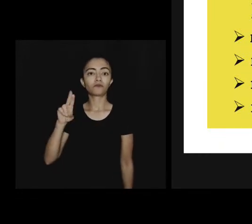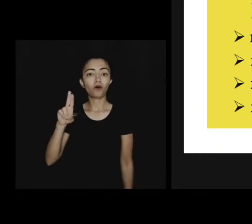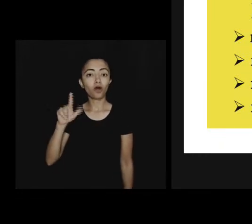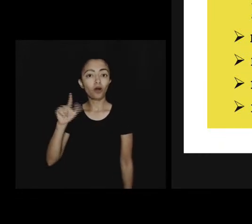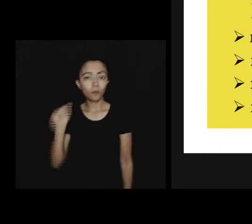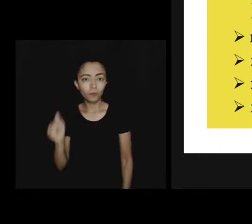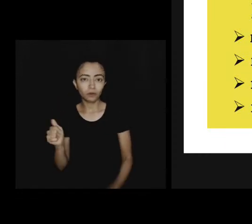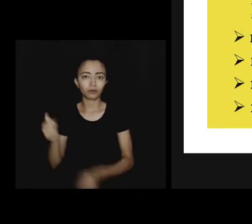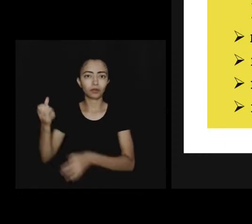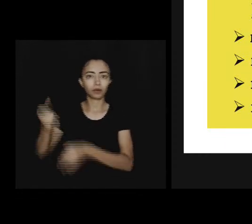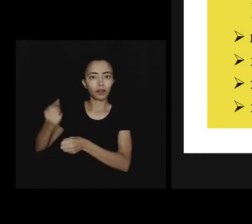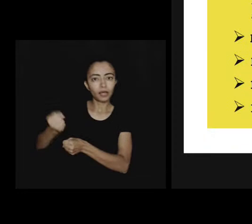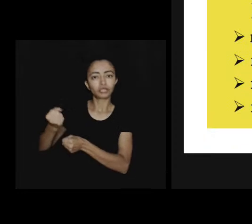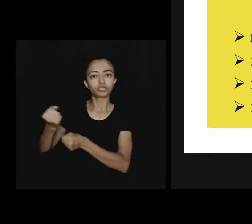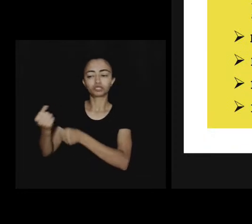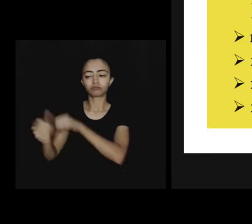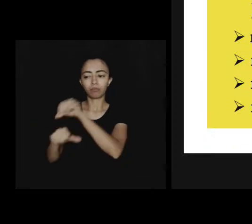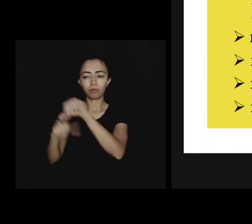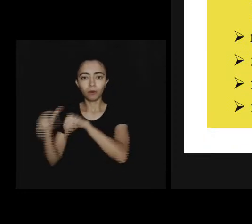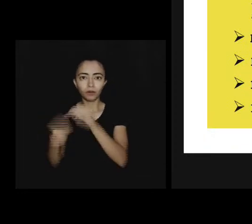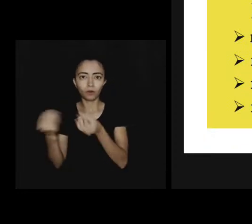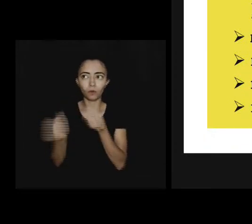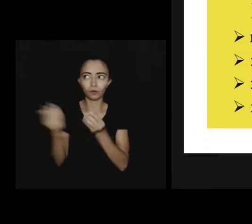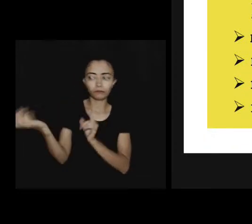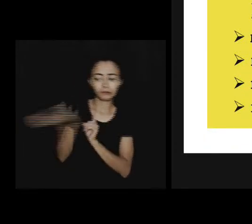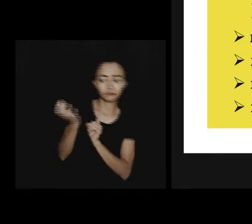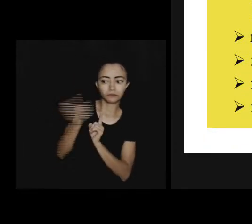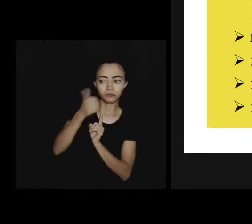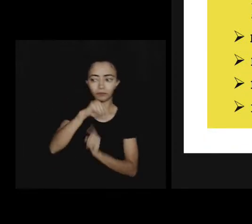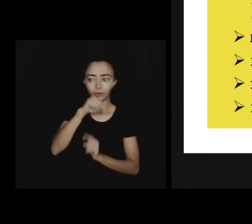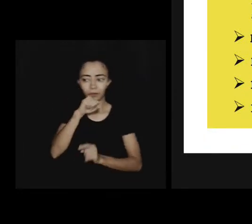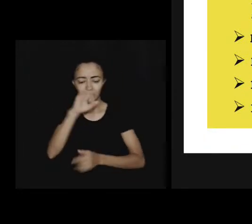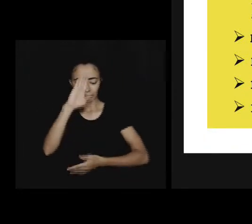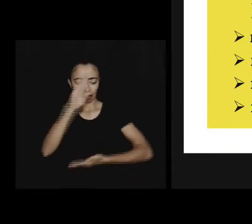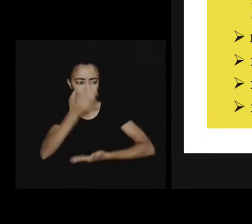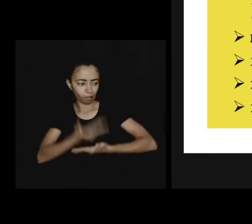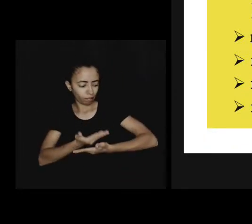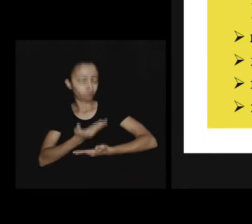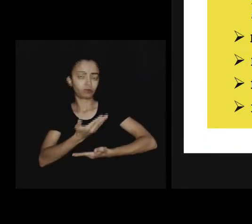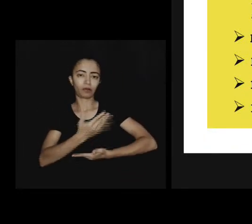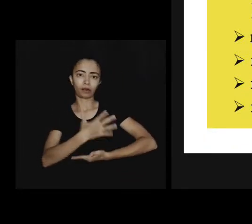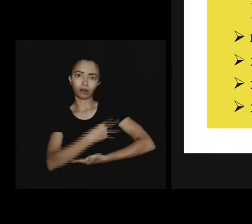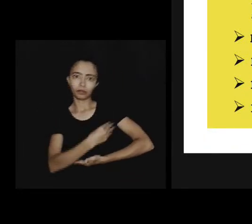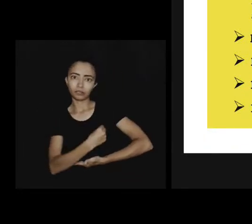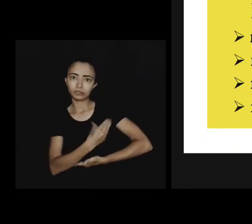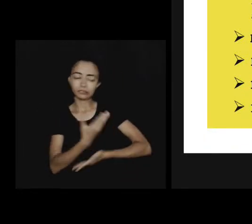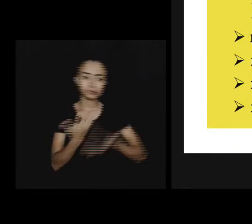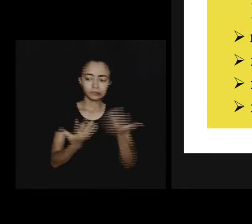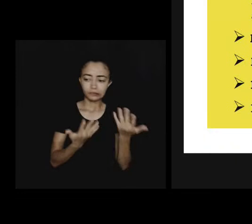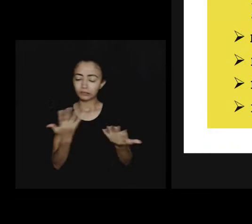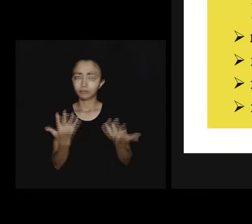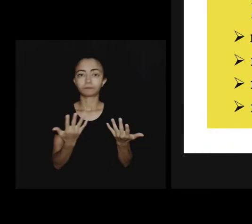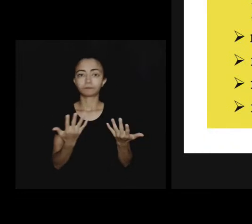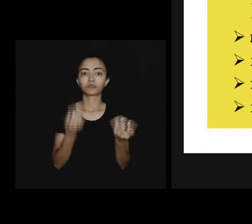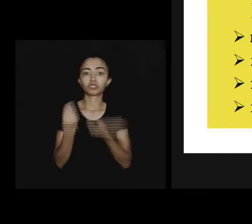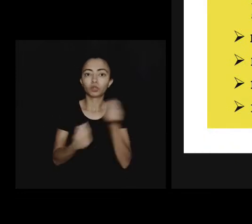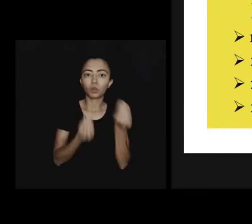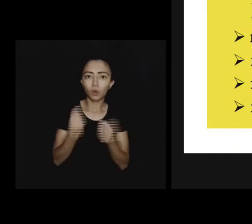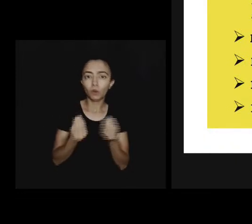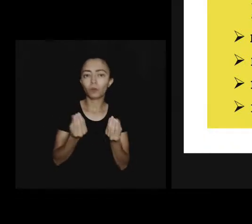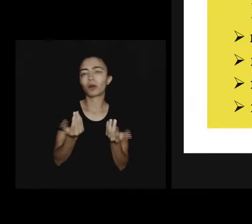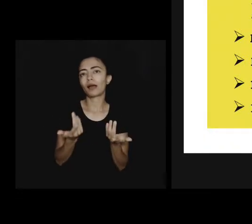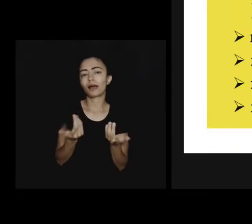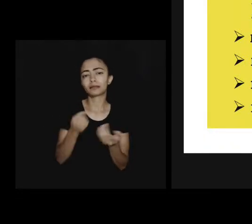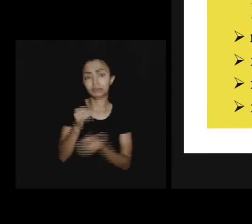their confidence in breastfeeding by saying, if you can breastfeed, if it's going to be possible for you, that's great, but we're here as your backup. And